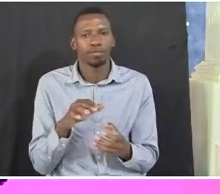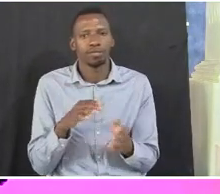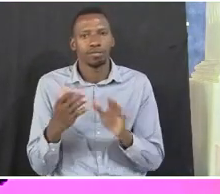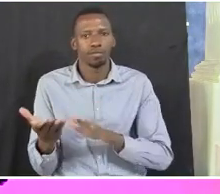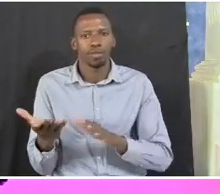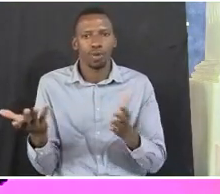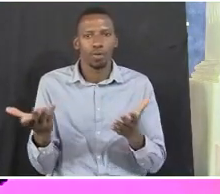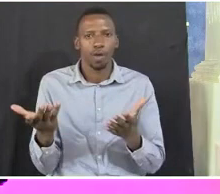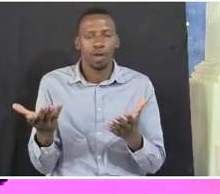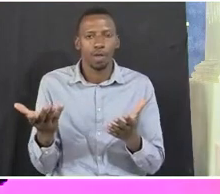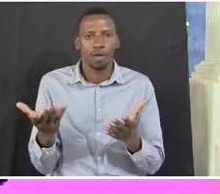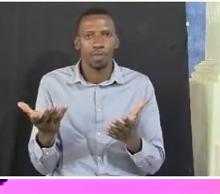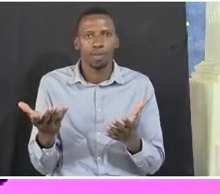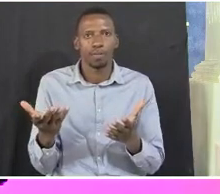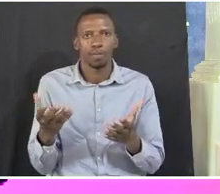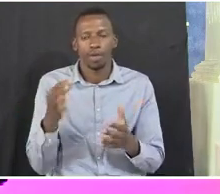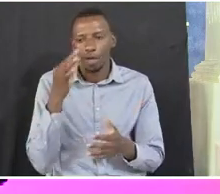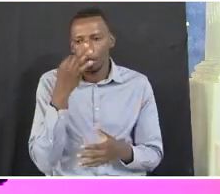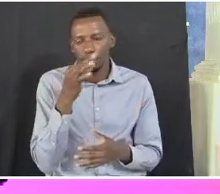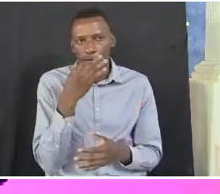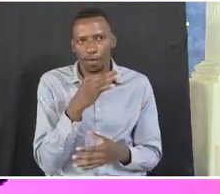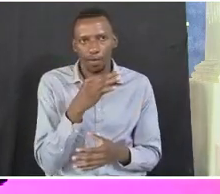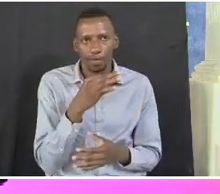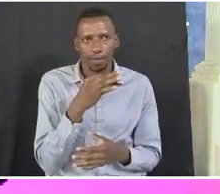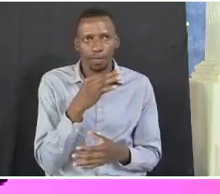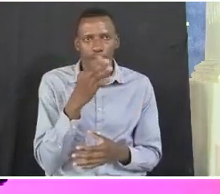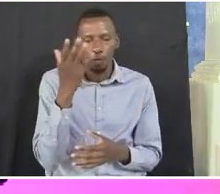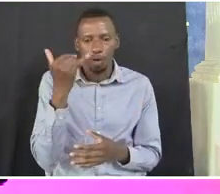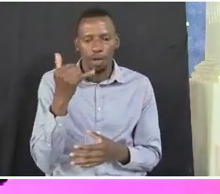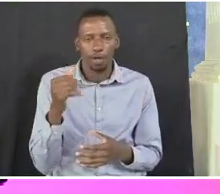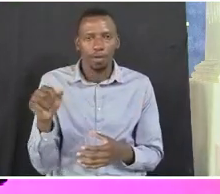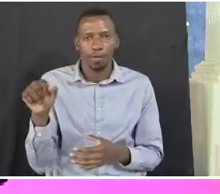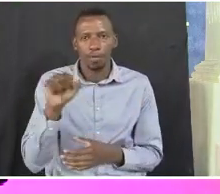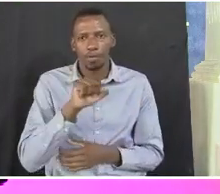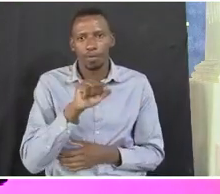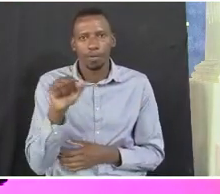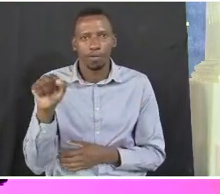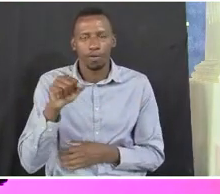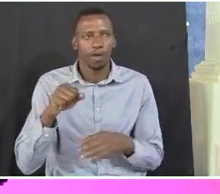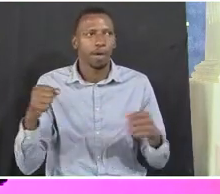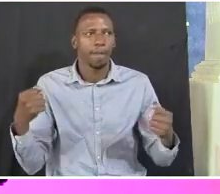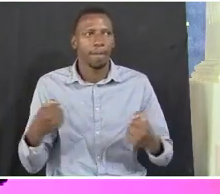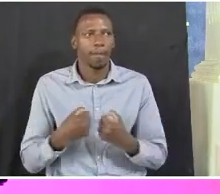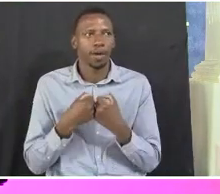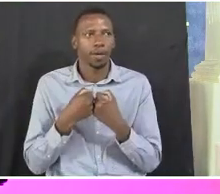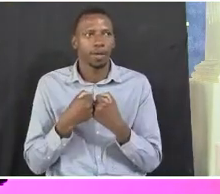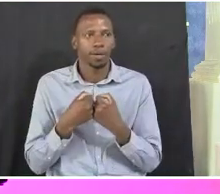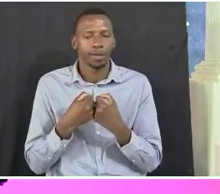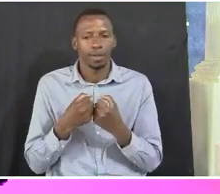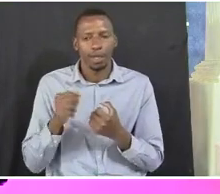the victim of a senseless automobile accident. This time,